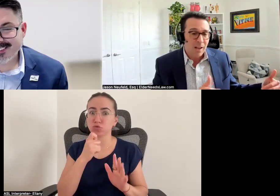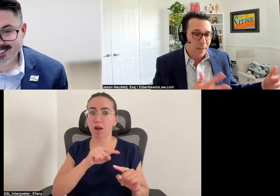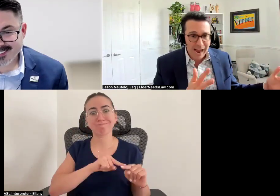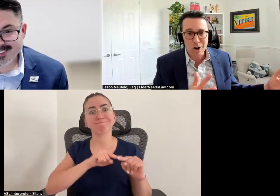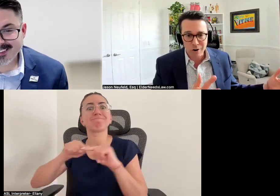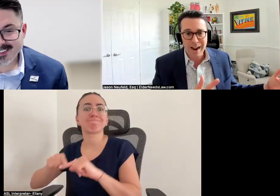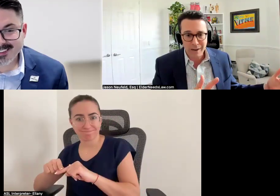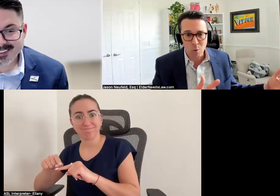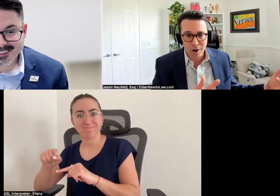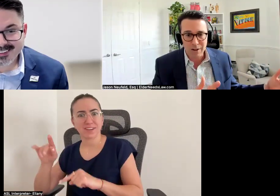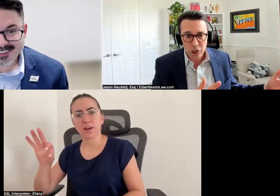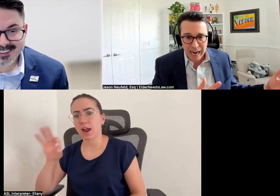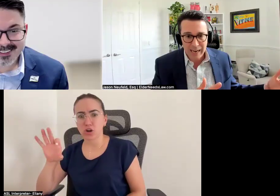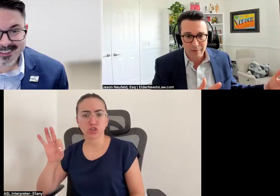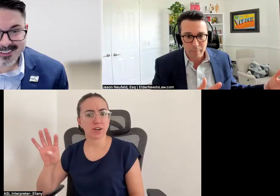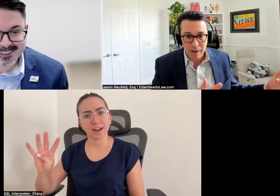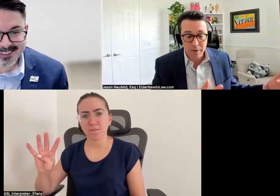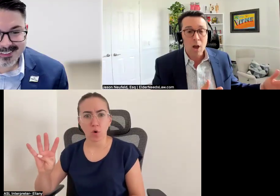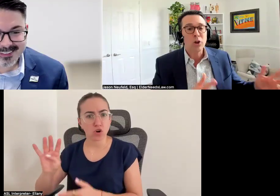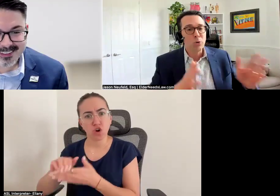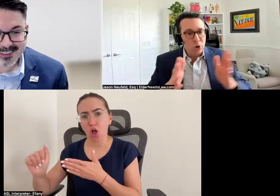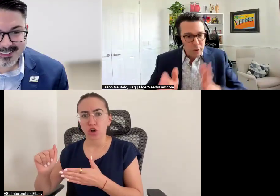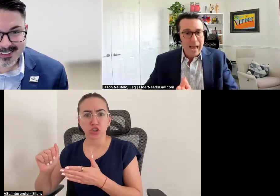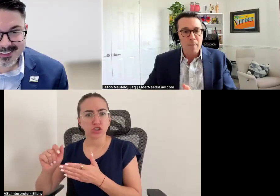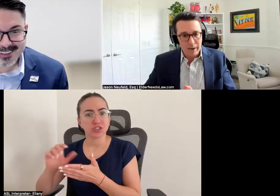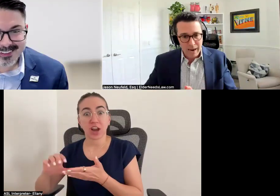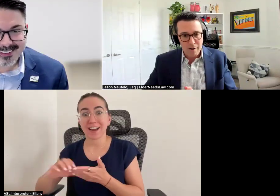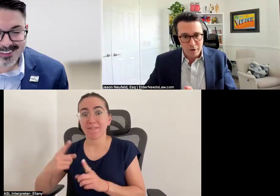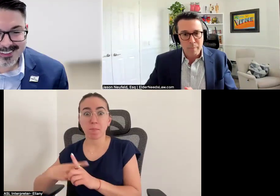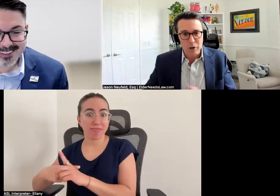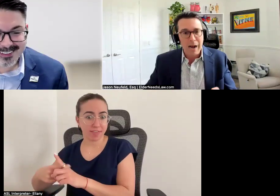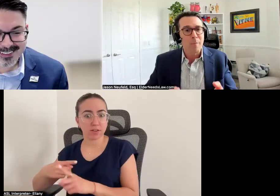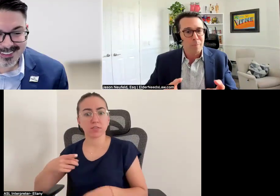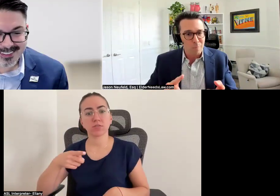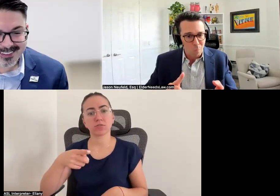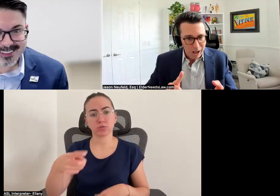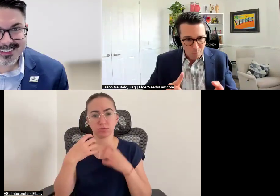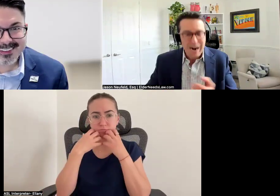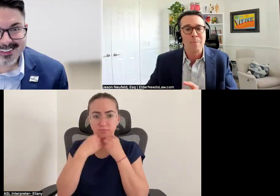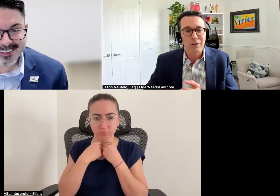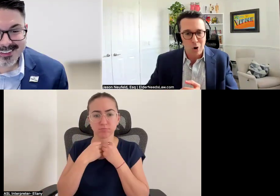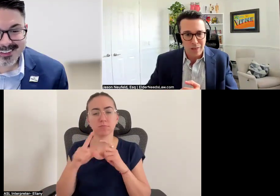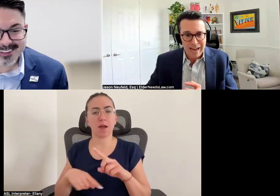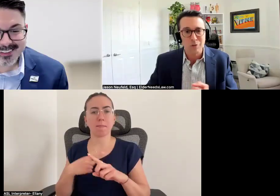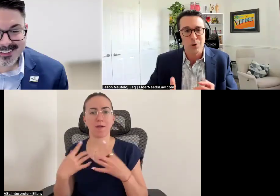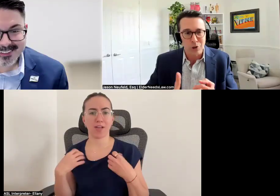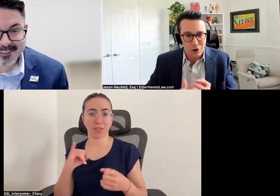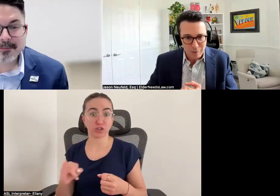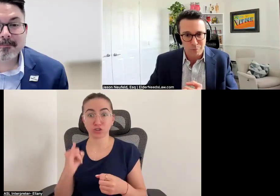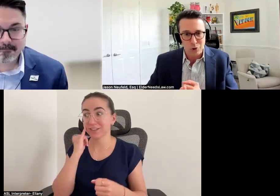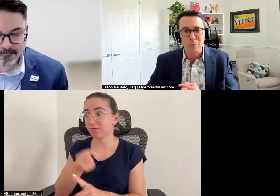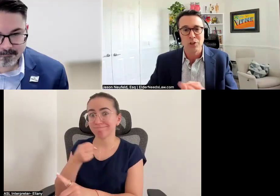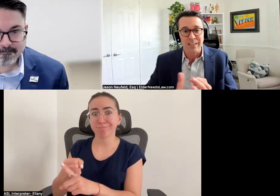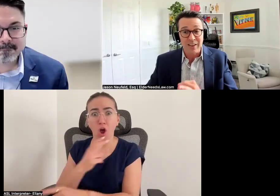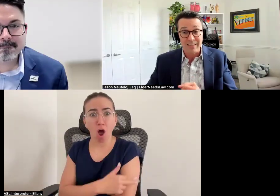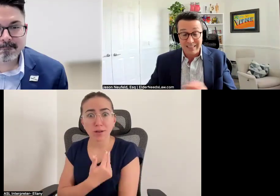on the $994 check every month. You do care very much about what happens if you go to the hospital, your